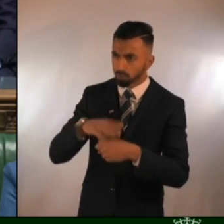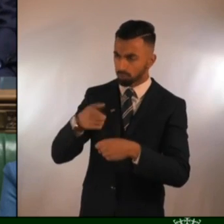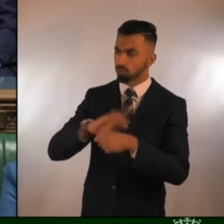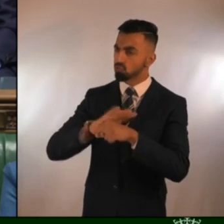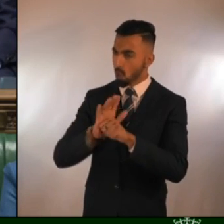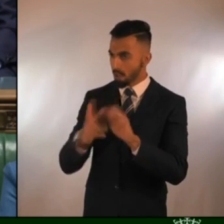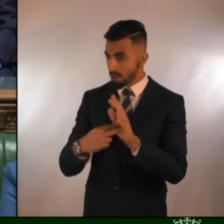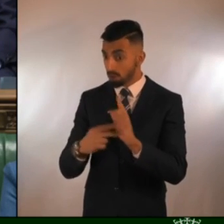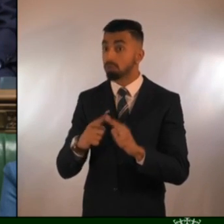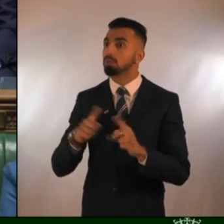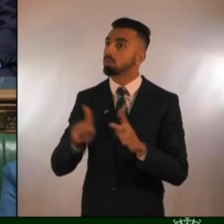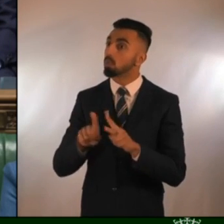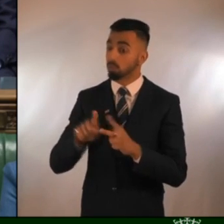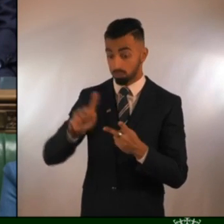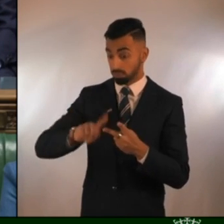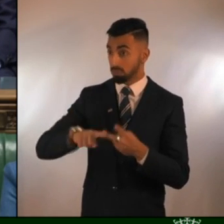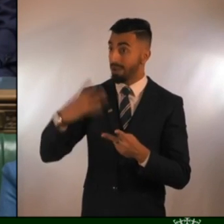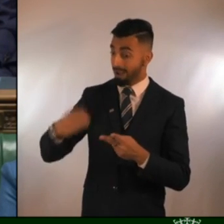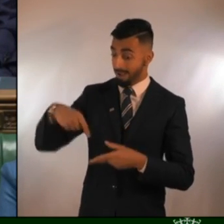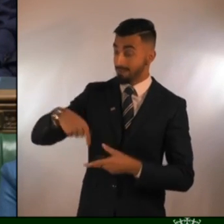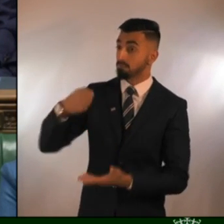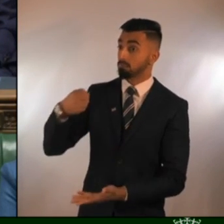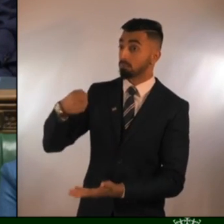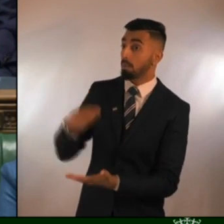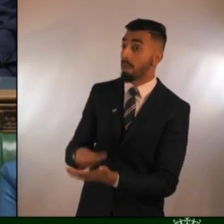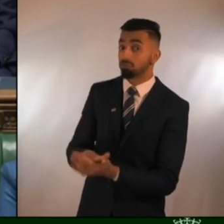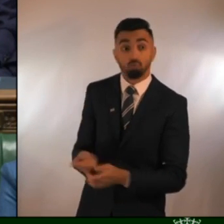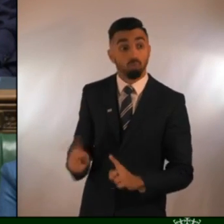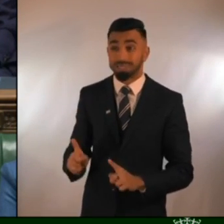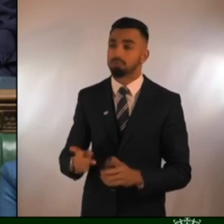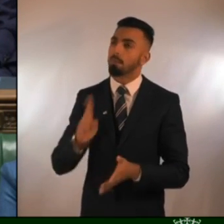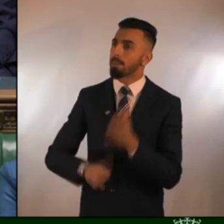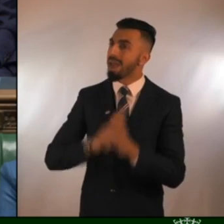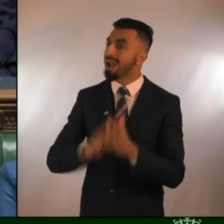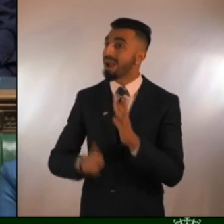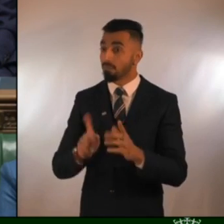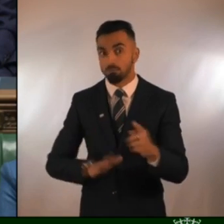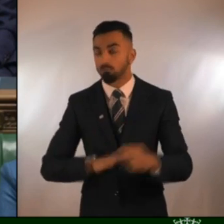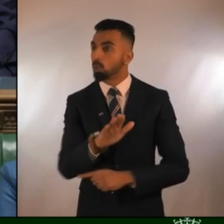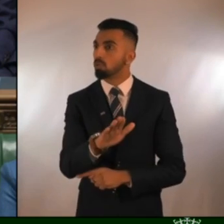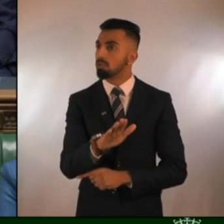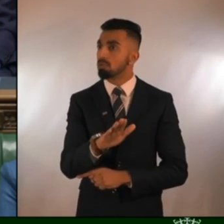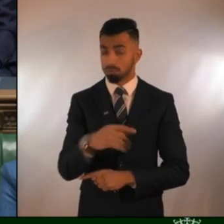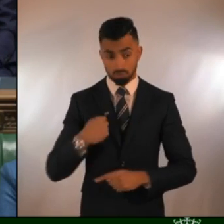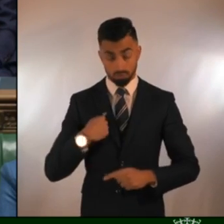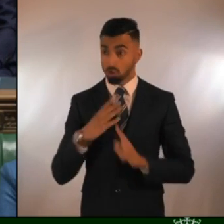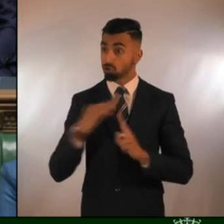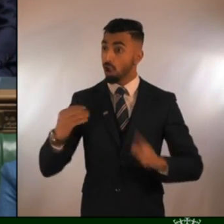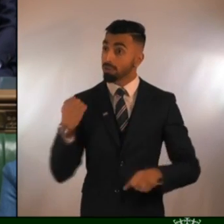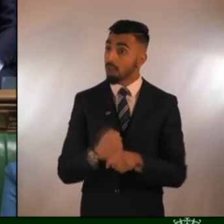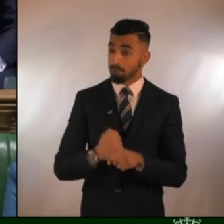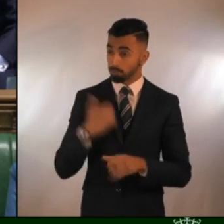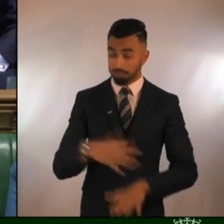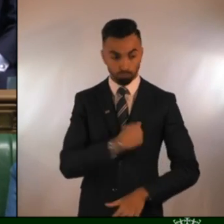for prosperity tomorrow. It is a budget that delivers on our promises to the British people. It is the budget of